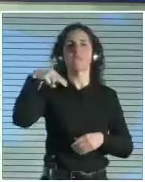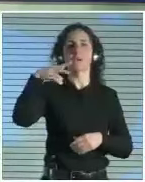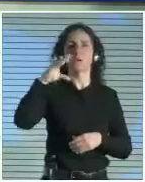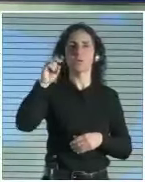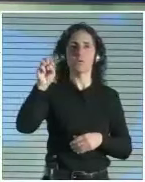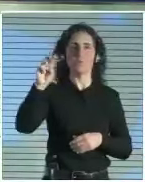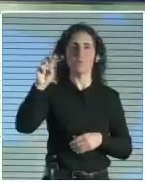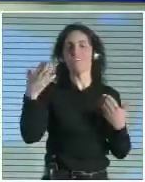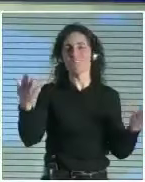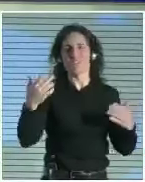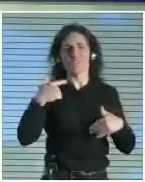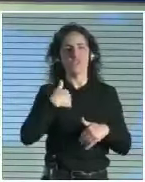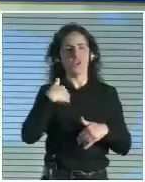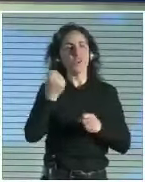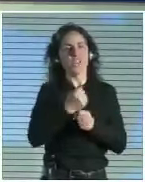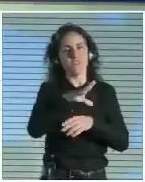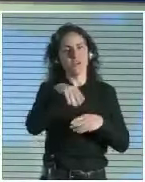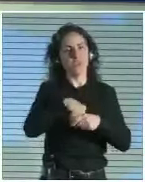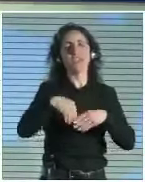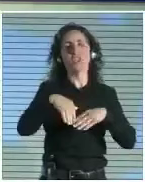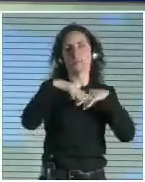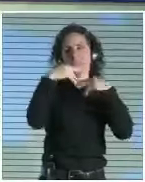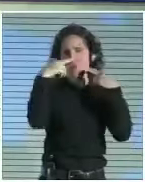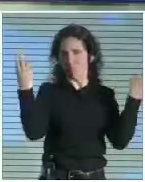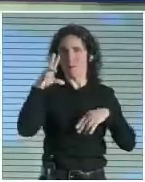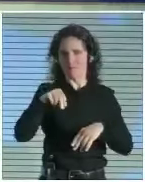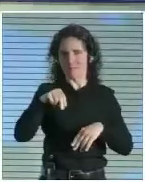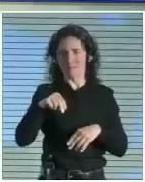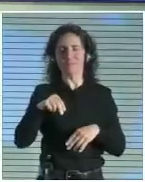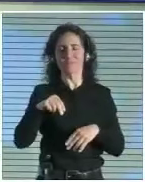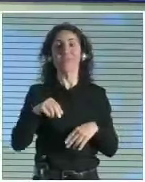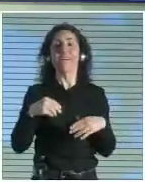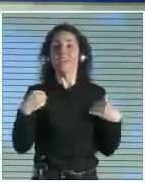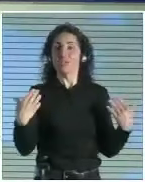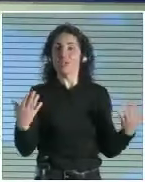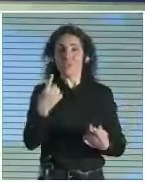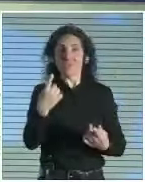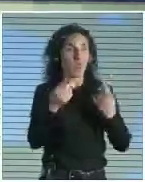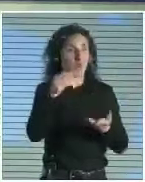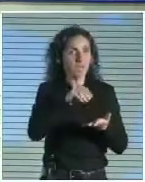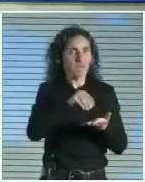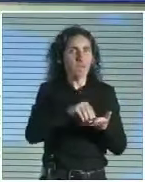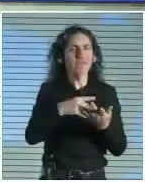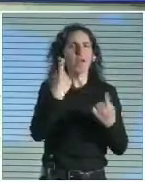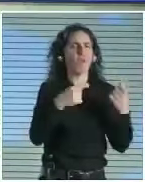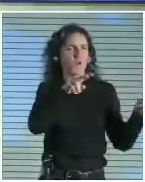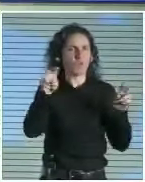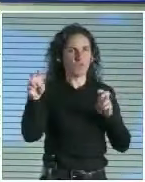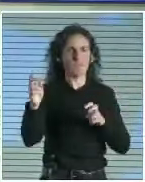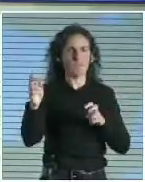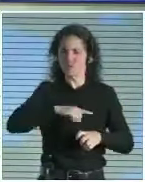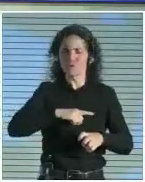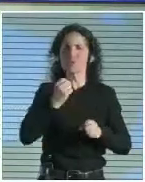you realize is that in certain aspects, we do work very closely together, but there are aspects of it which we were. So when I worked